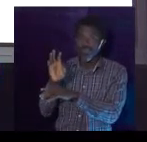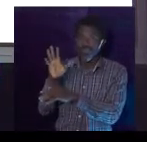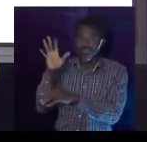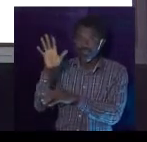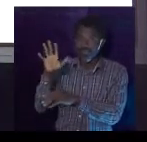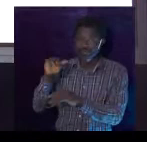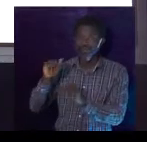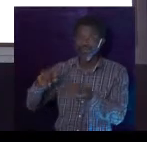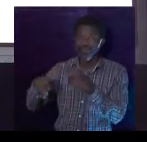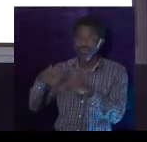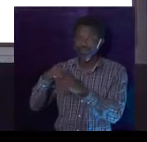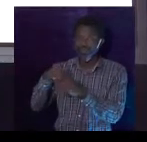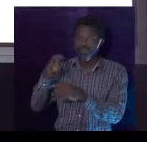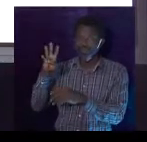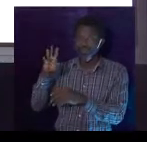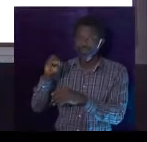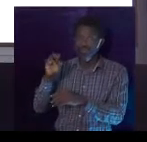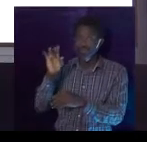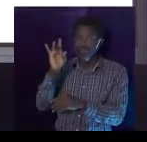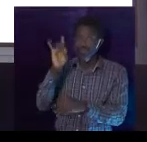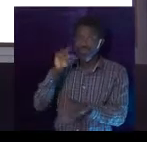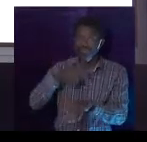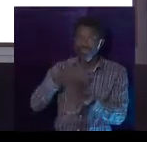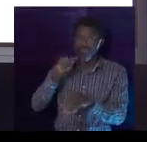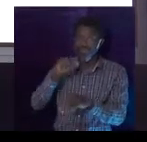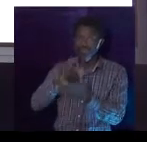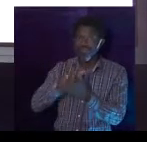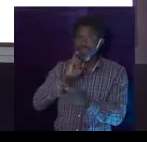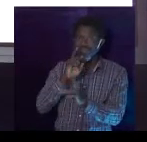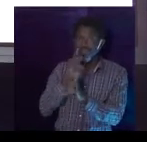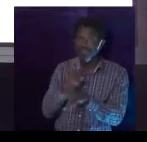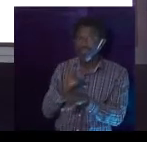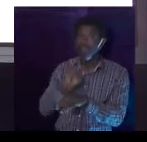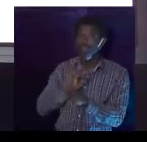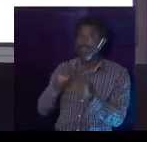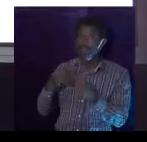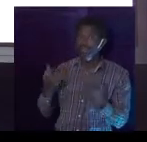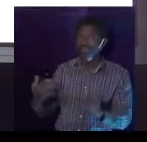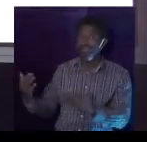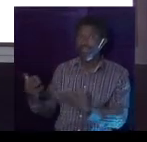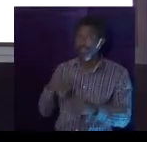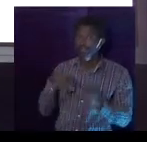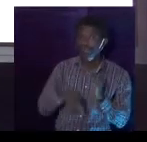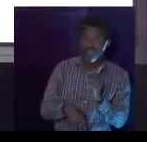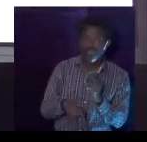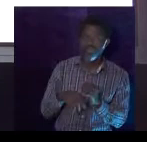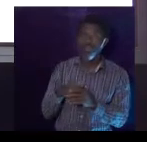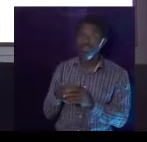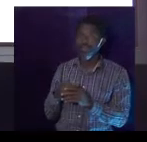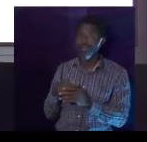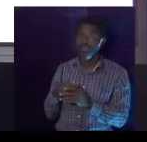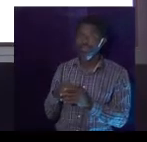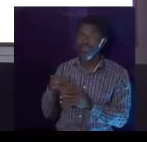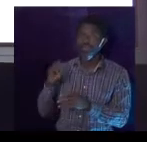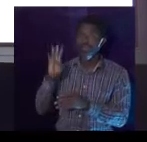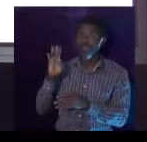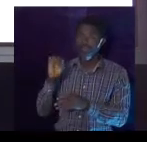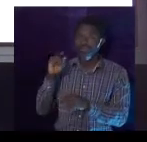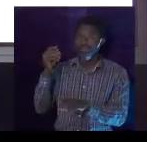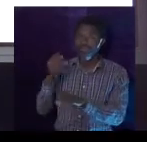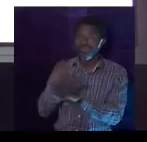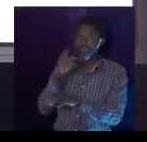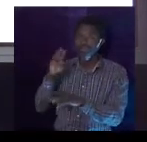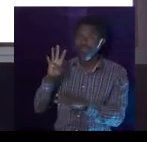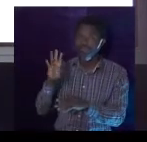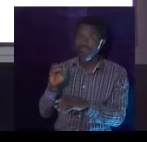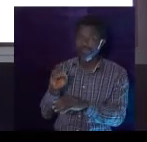Now, 5 can go in 40 8 times. That is resolved. So I can now bring down my numbers here. 40 times 1, 40. Now